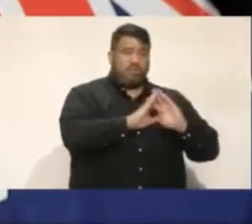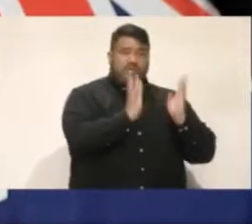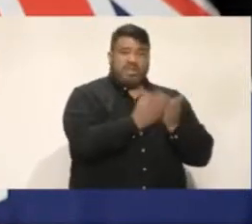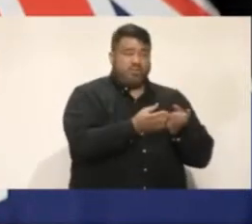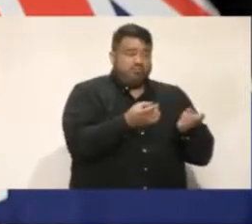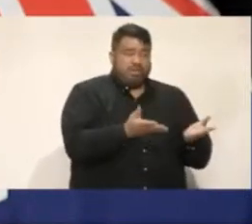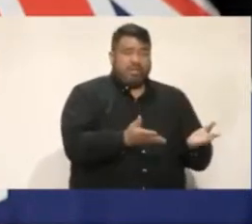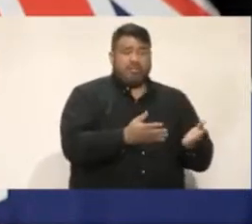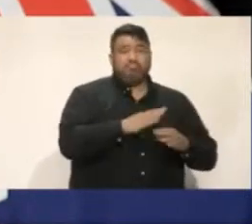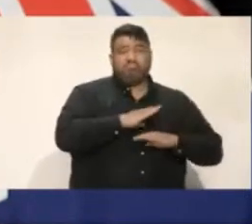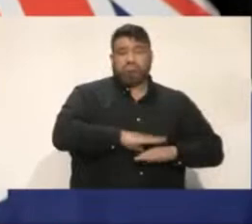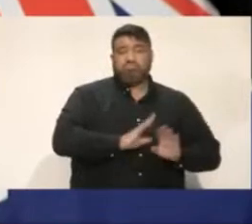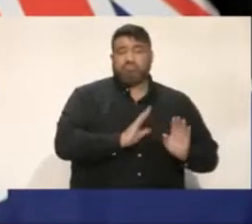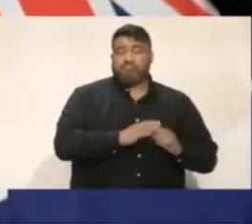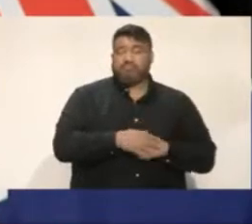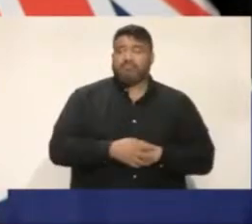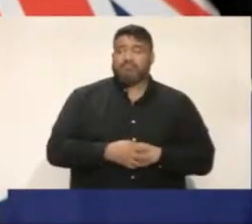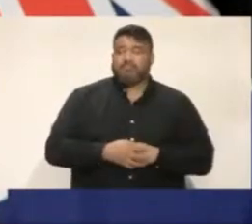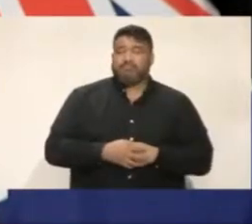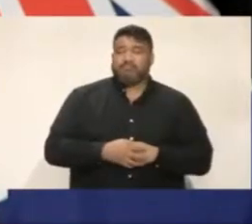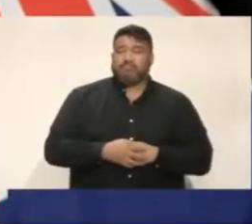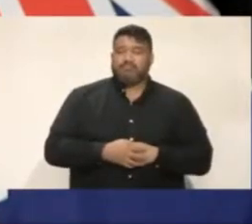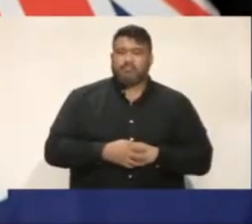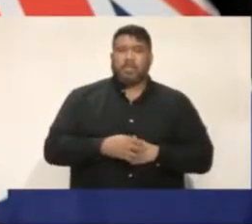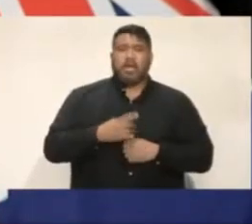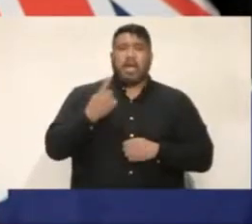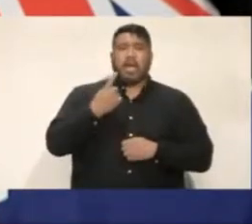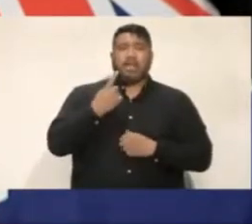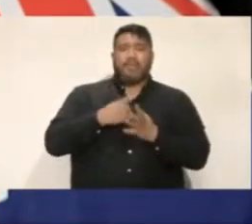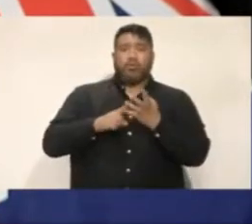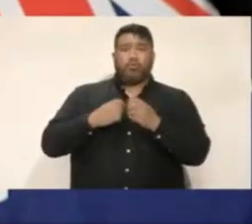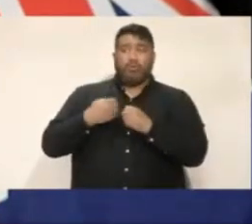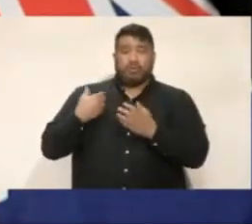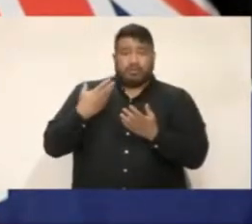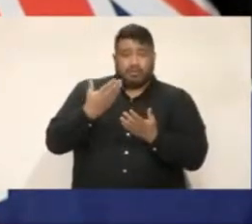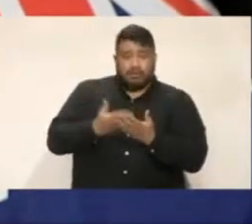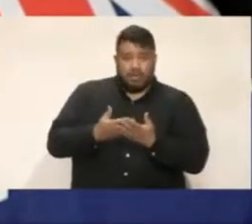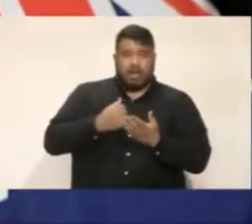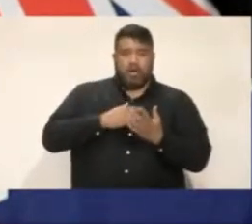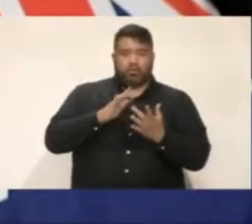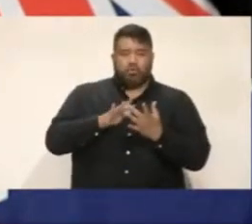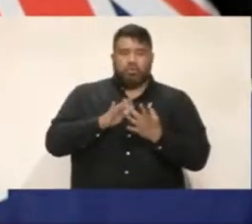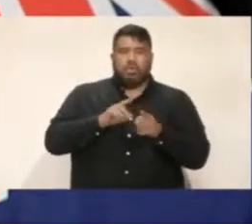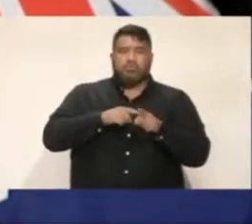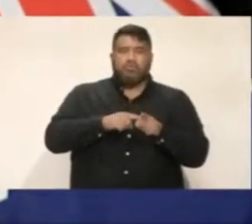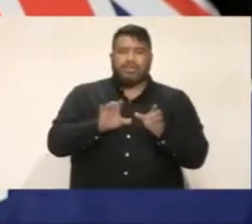facility. Since the 11th of August, our contact tracing team has identified